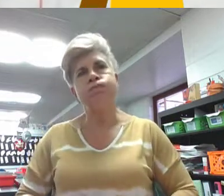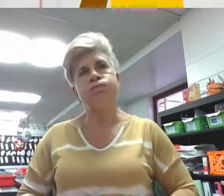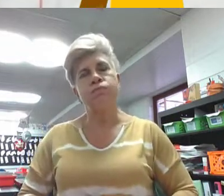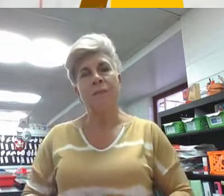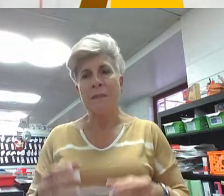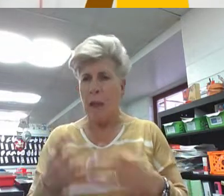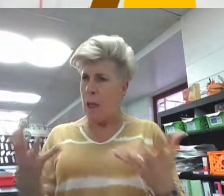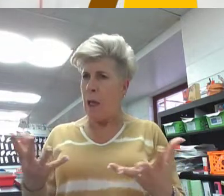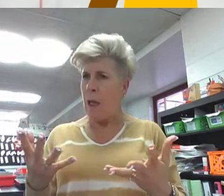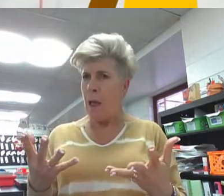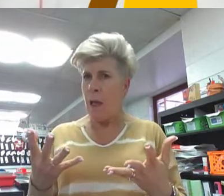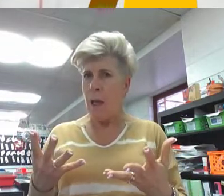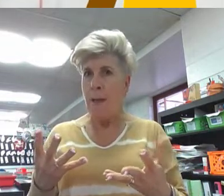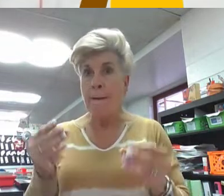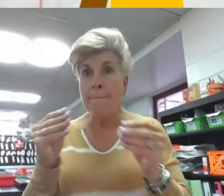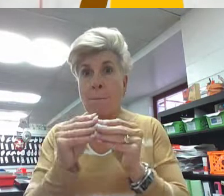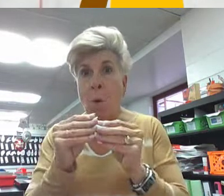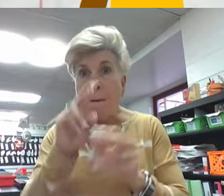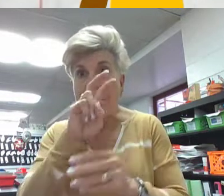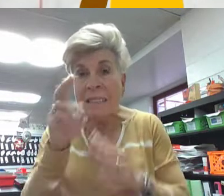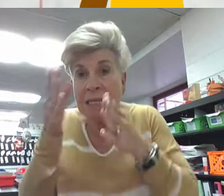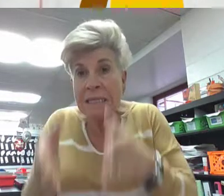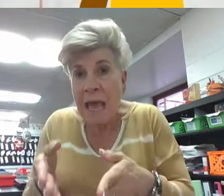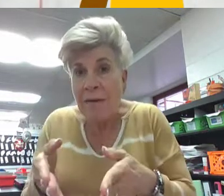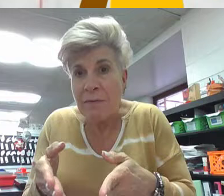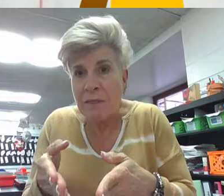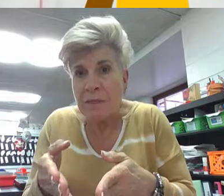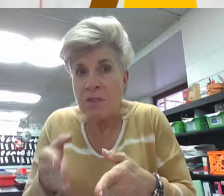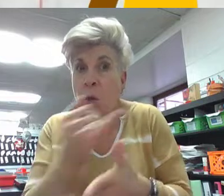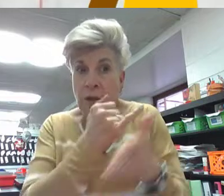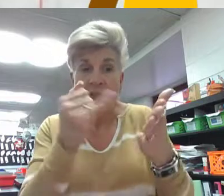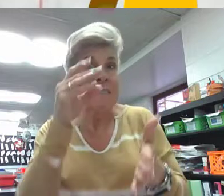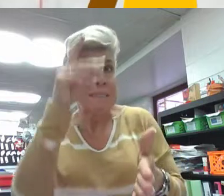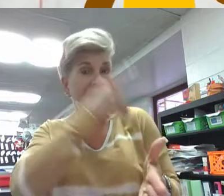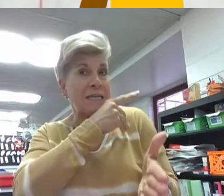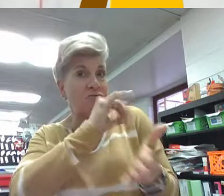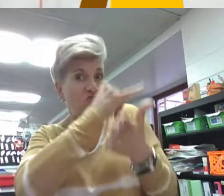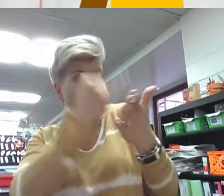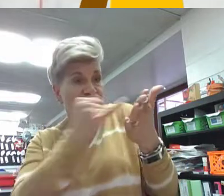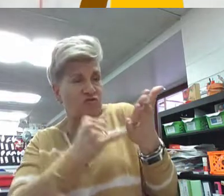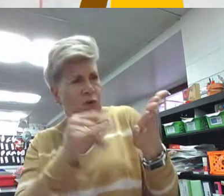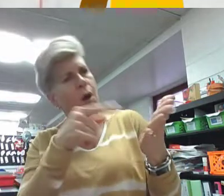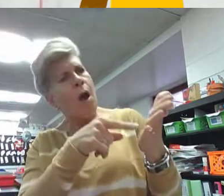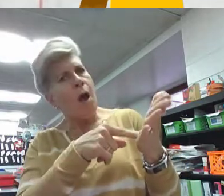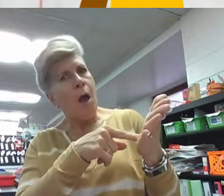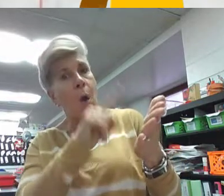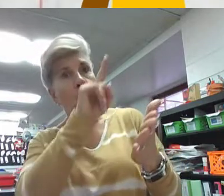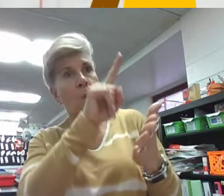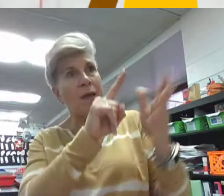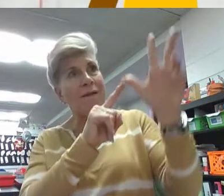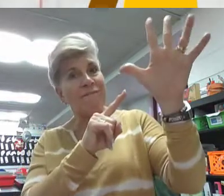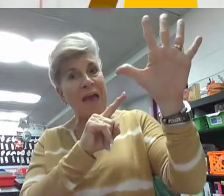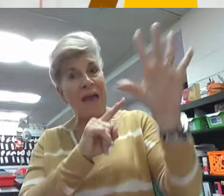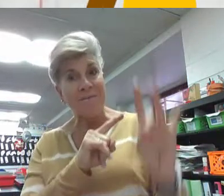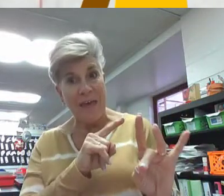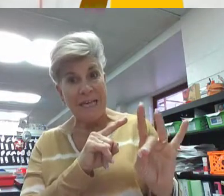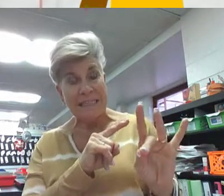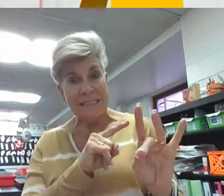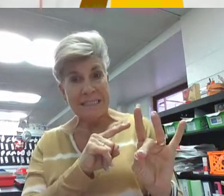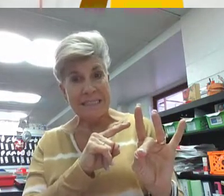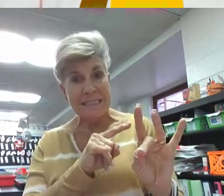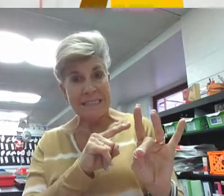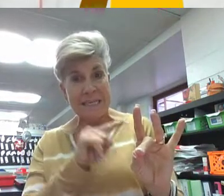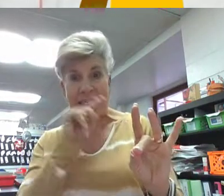Daniel wanted to figure out how much pizza was left over, so he drew a quick sketch in his math notebook. One pizza had